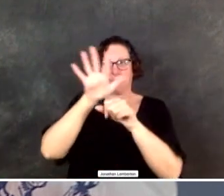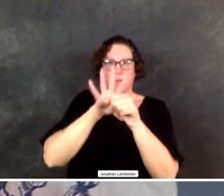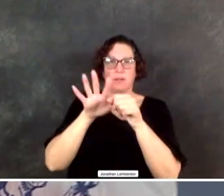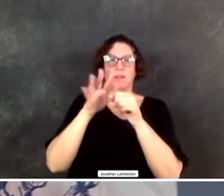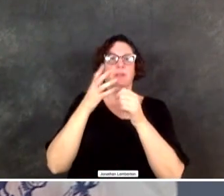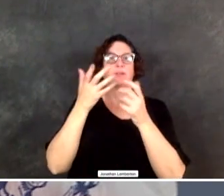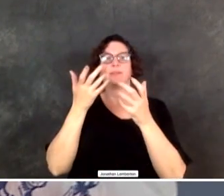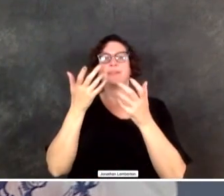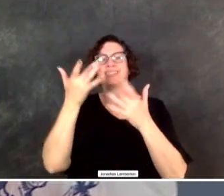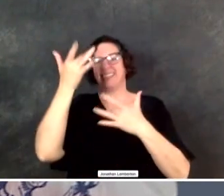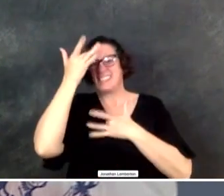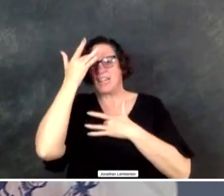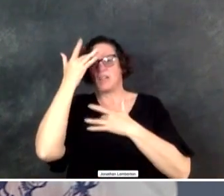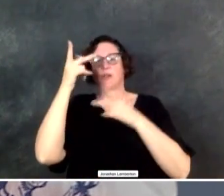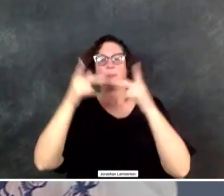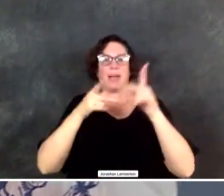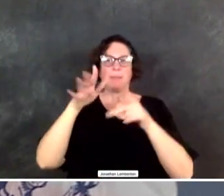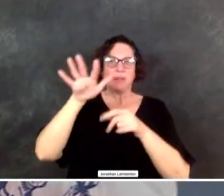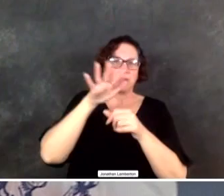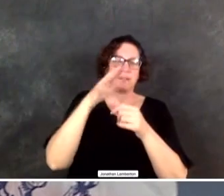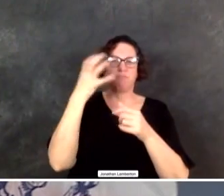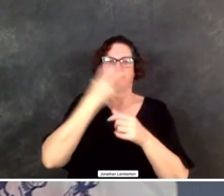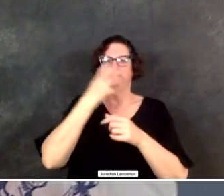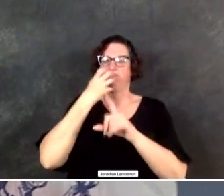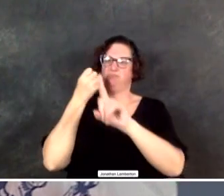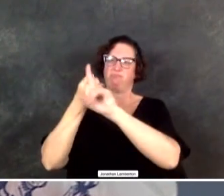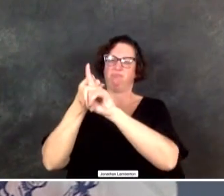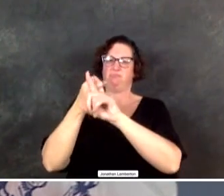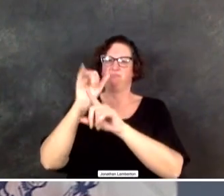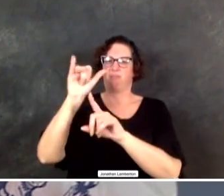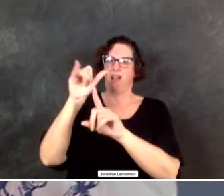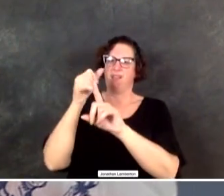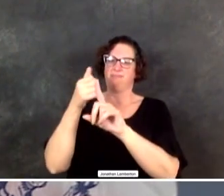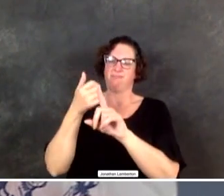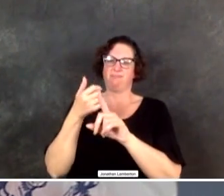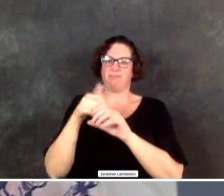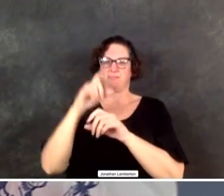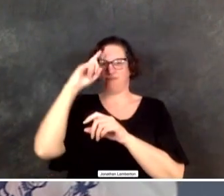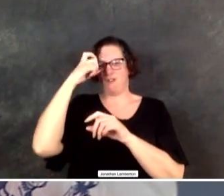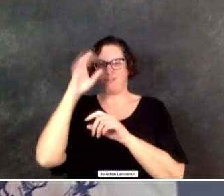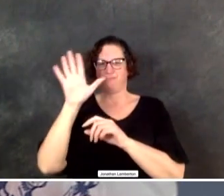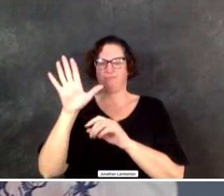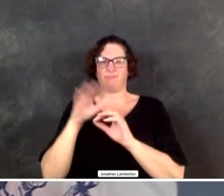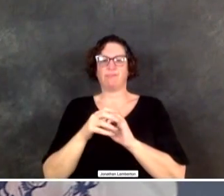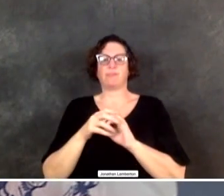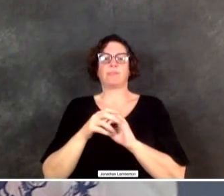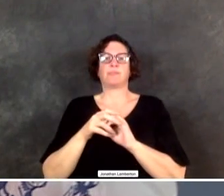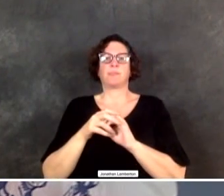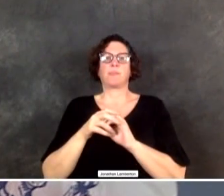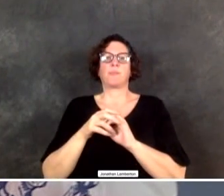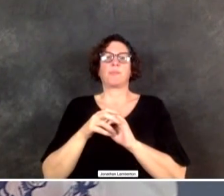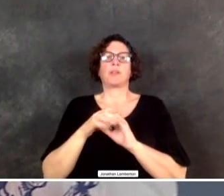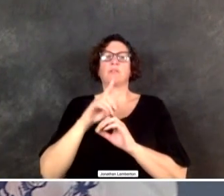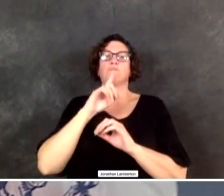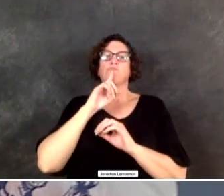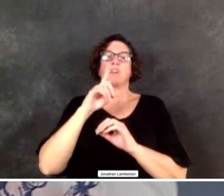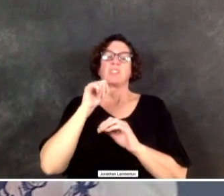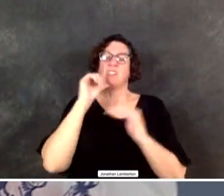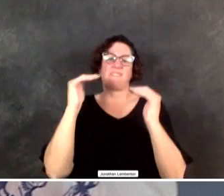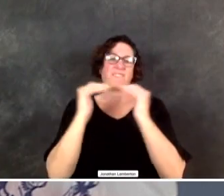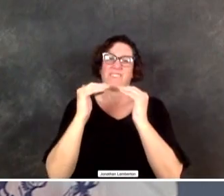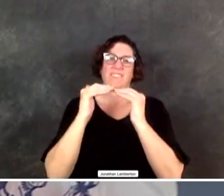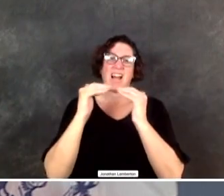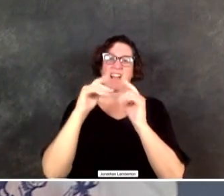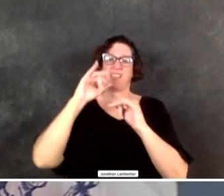before coronavirus, are now bearing the brunt with the coronavirus. It's a cycle of unfairness that's playing out very clearly